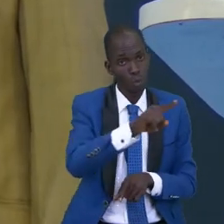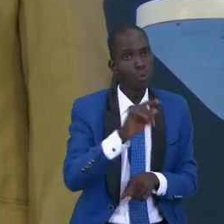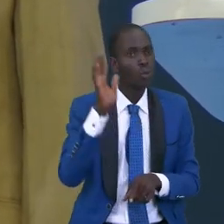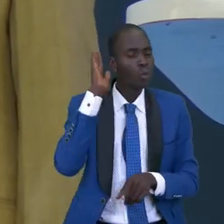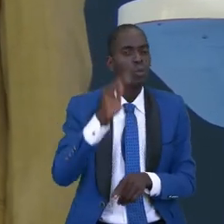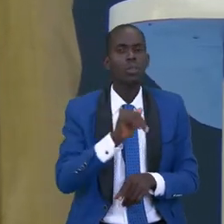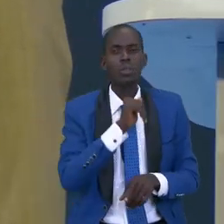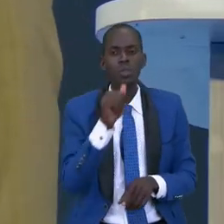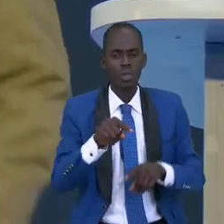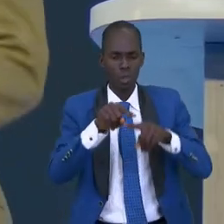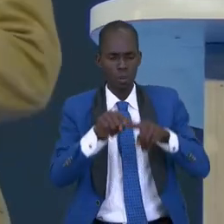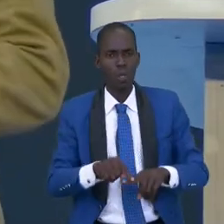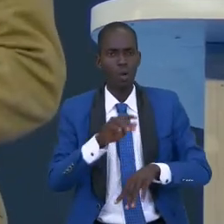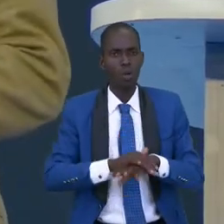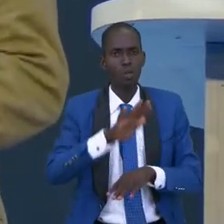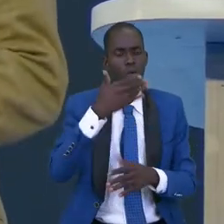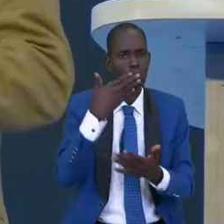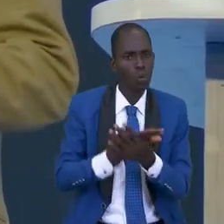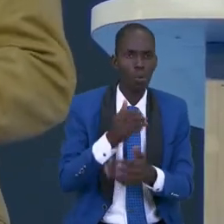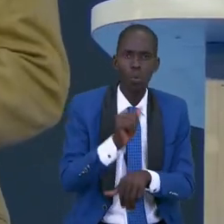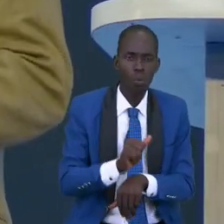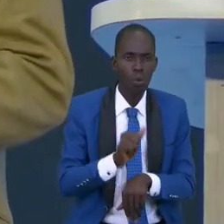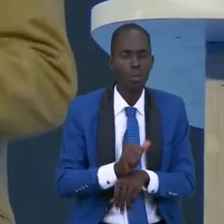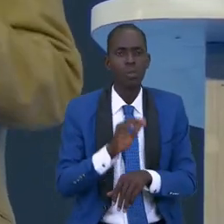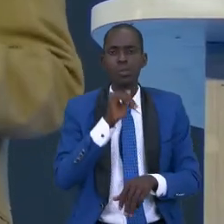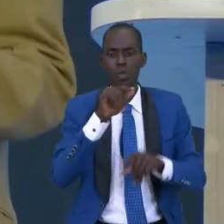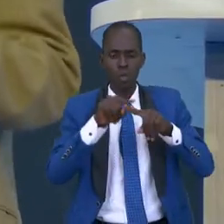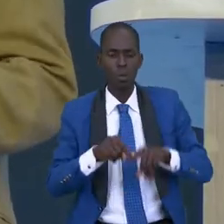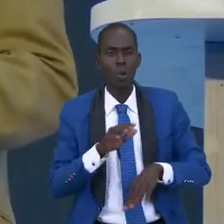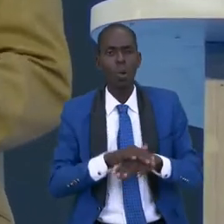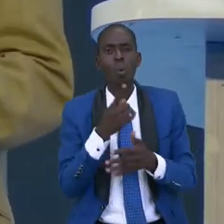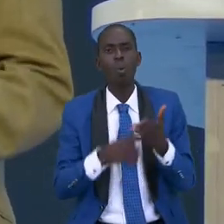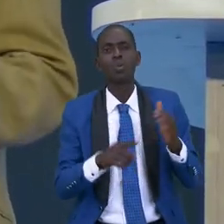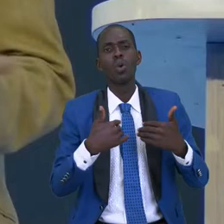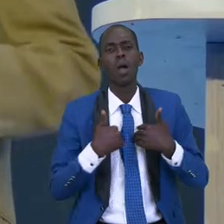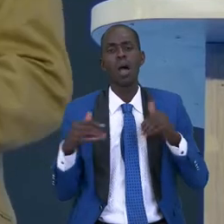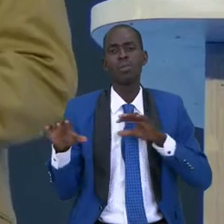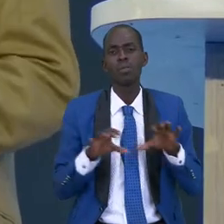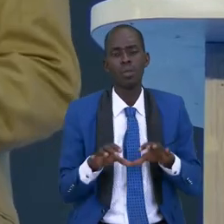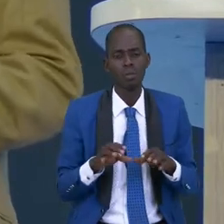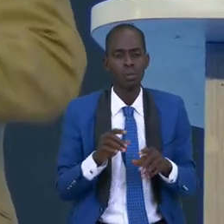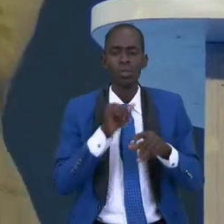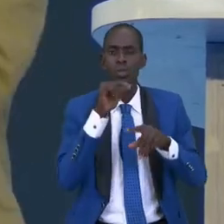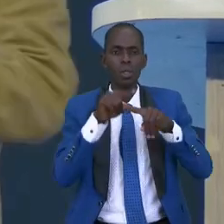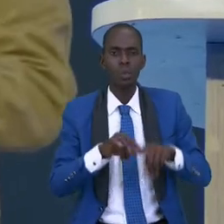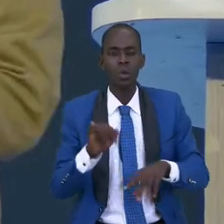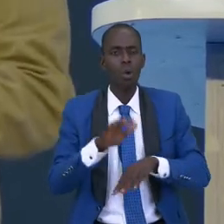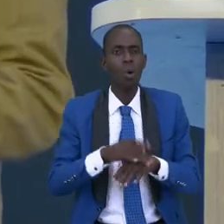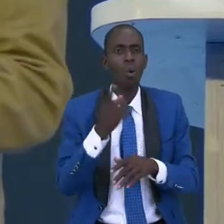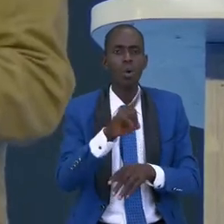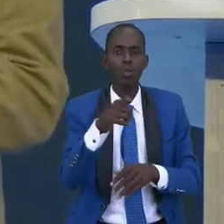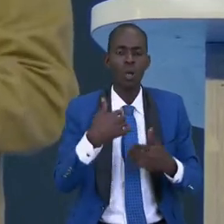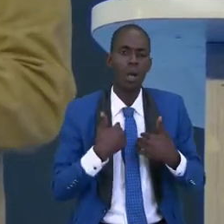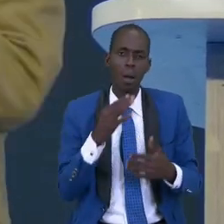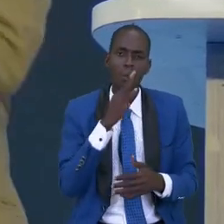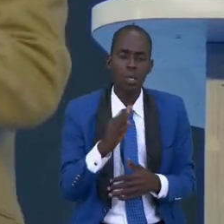your marriage, on what I have done, on where I have been, on many